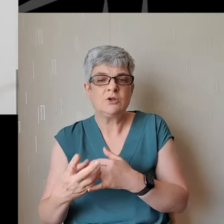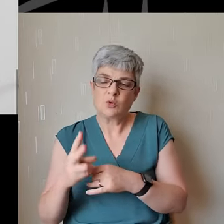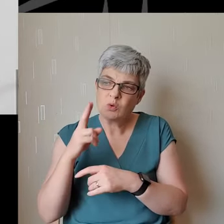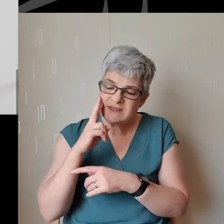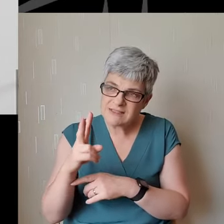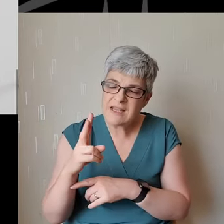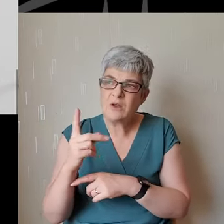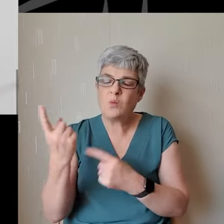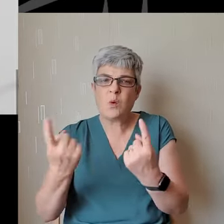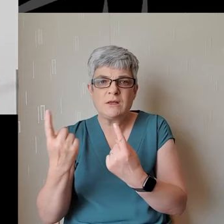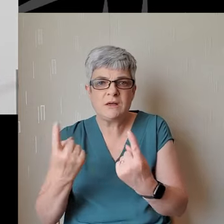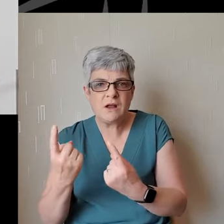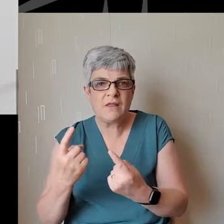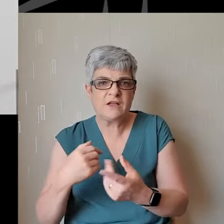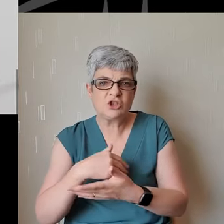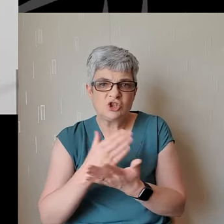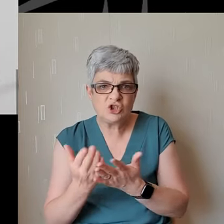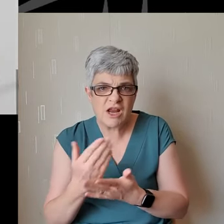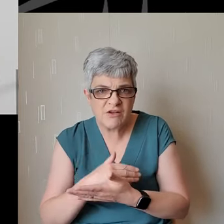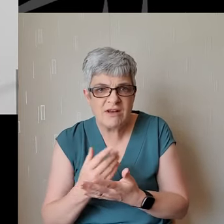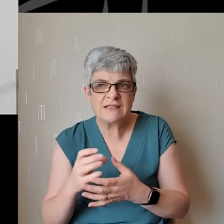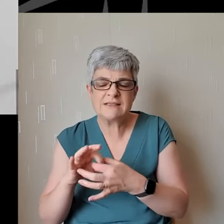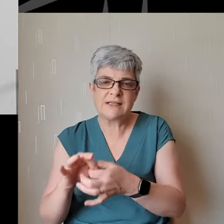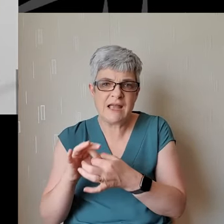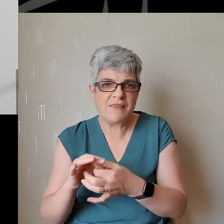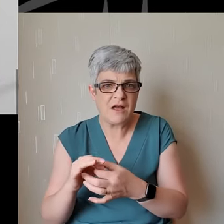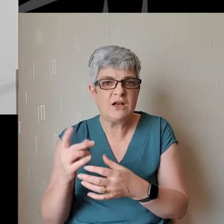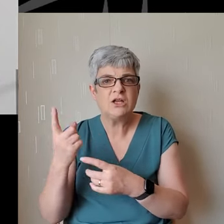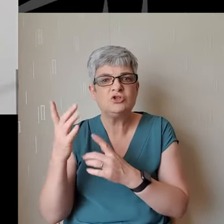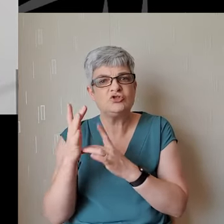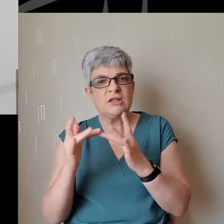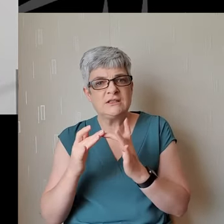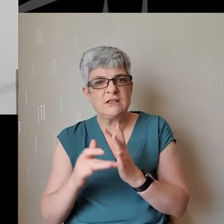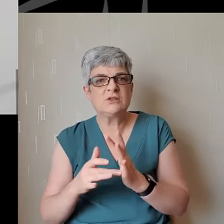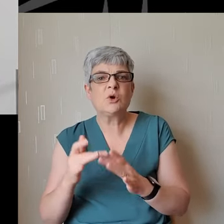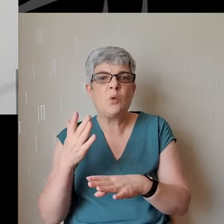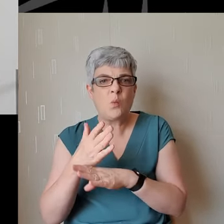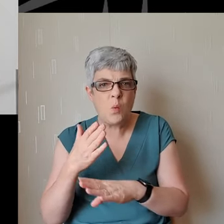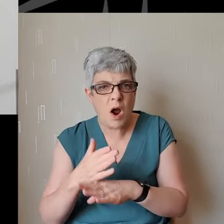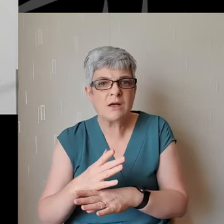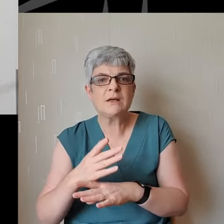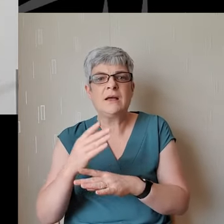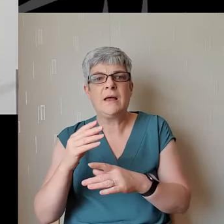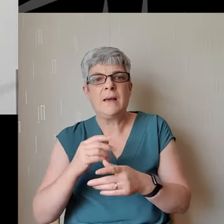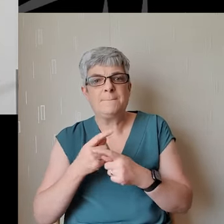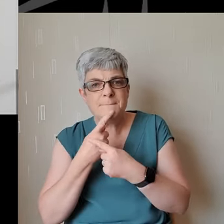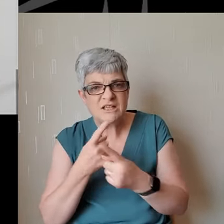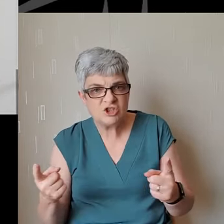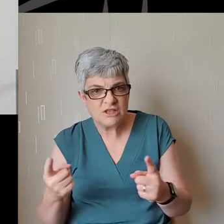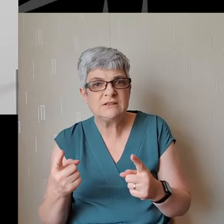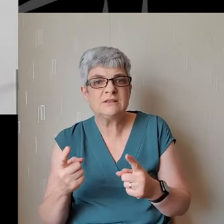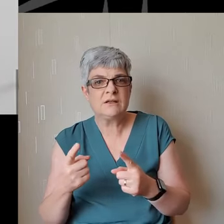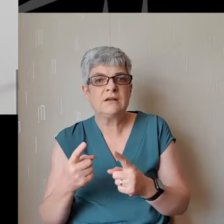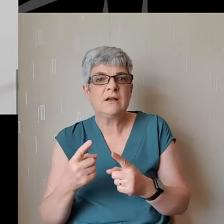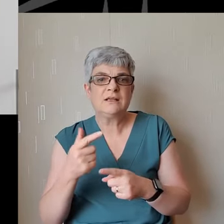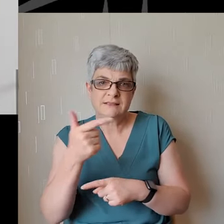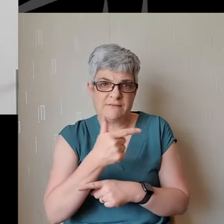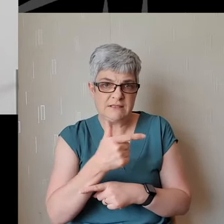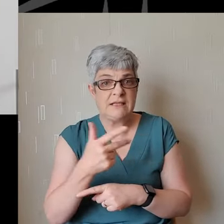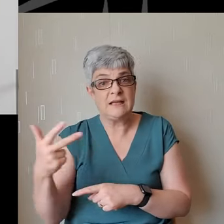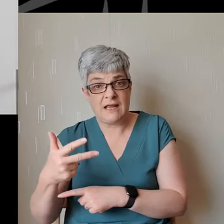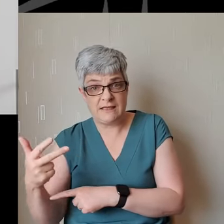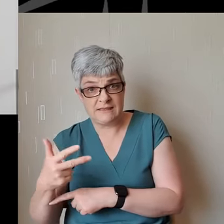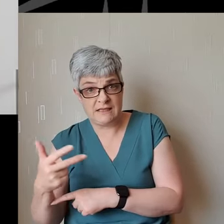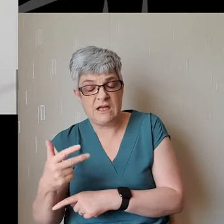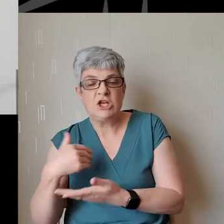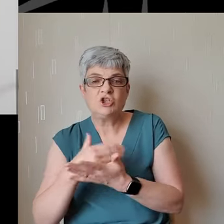and sharing one together in Jesus' work and mission, verses 17 and 18, too, were a cause for joy. Sharing